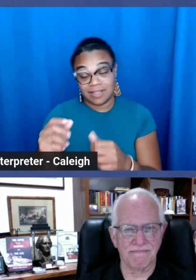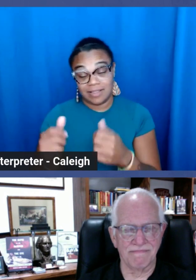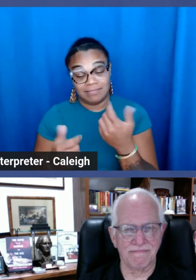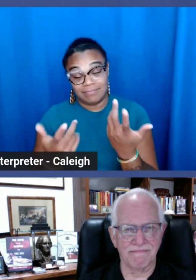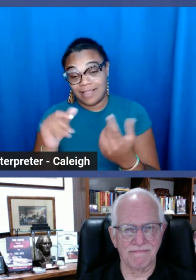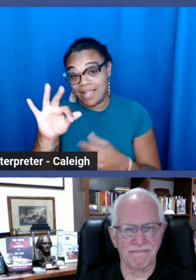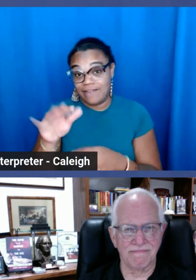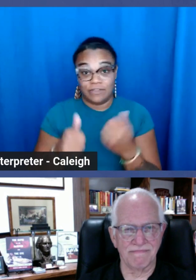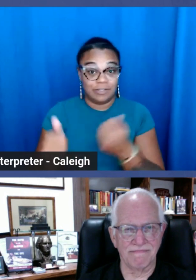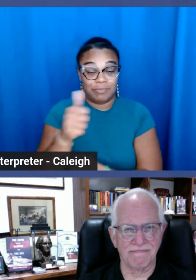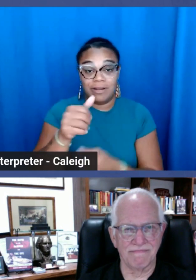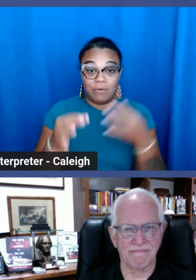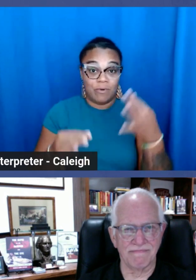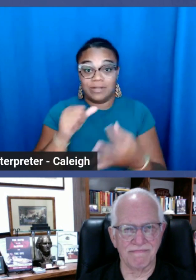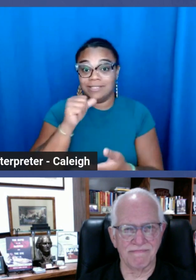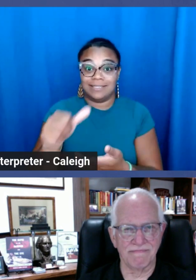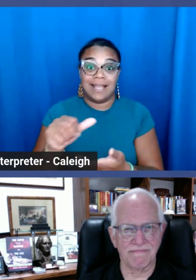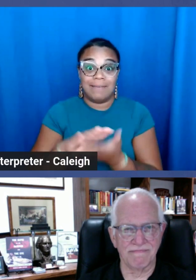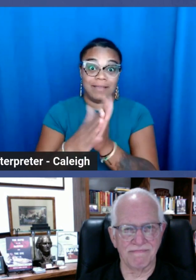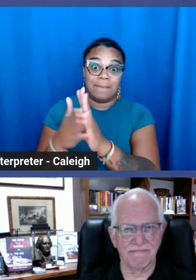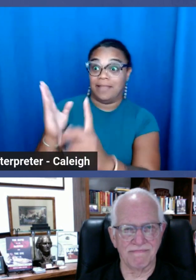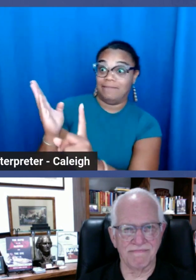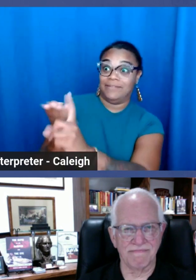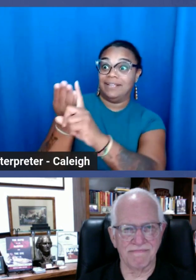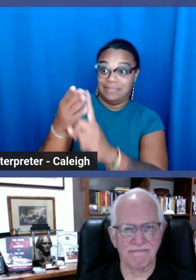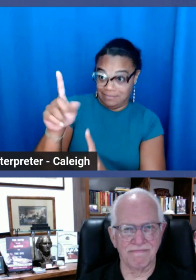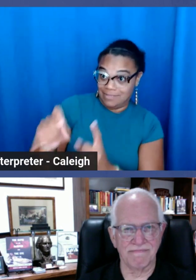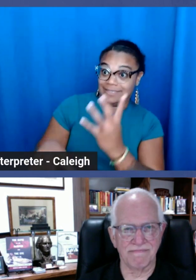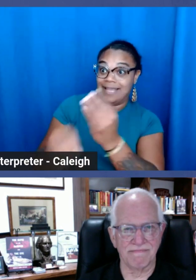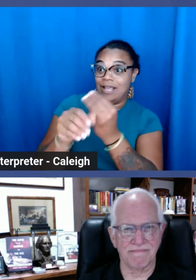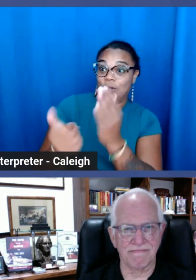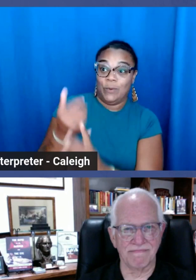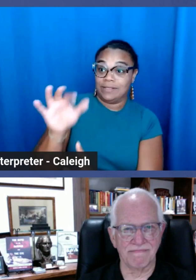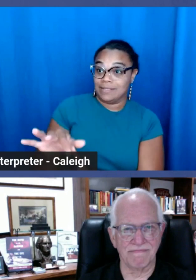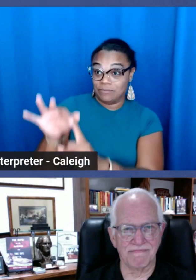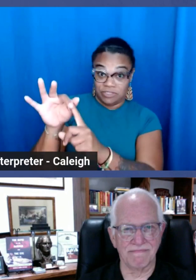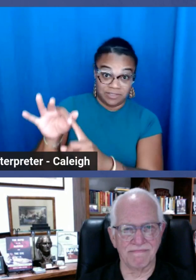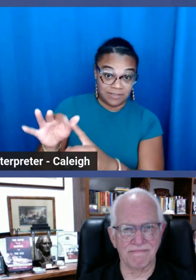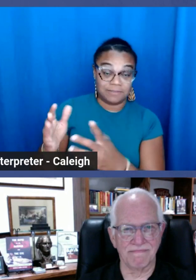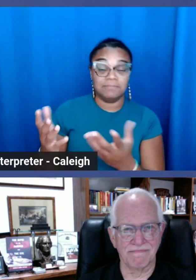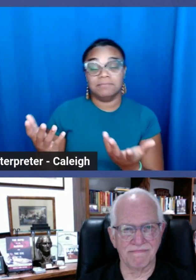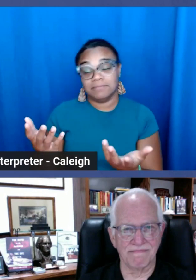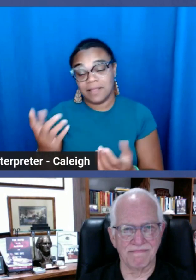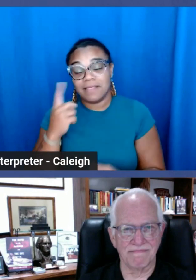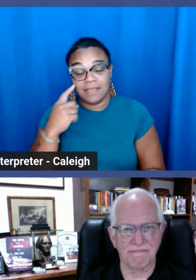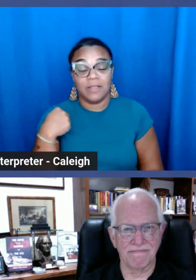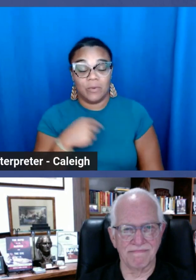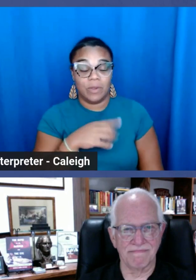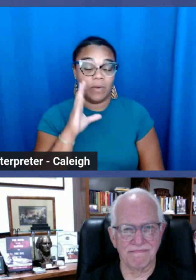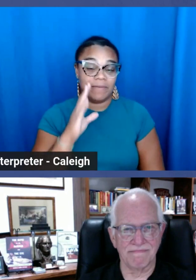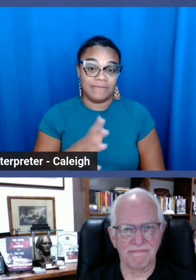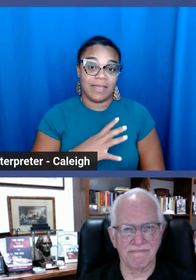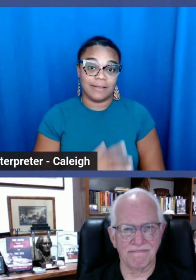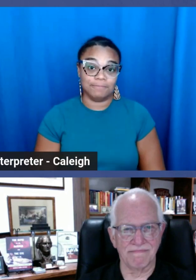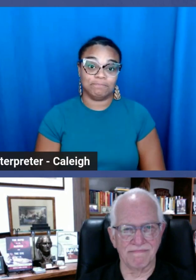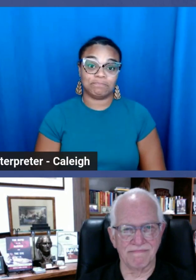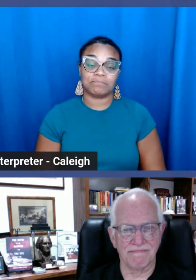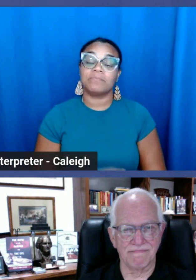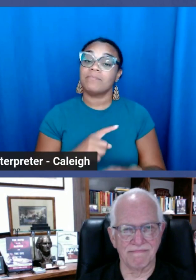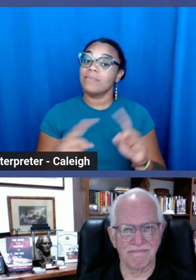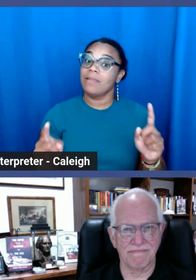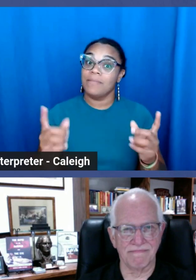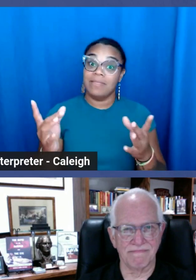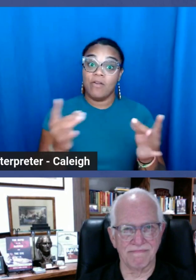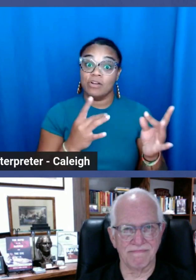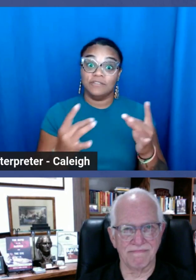become convinced that new exceptions need to be made, that I think we're going to be absolutely fine. But the controversial